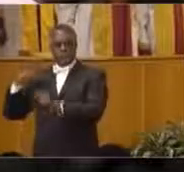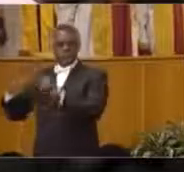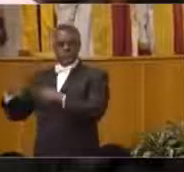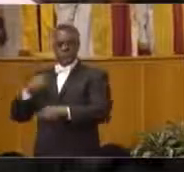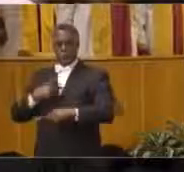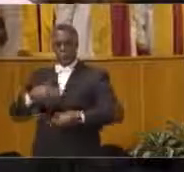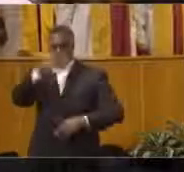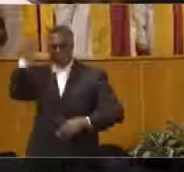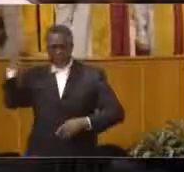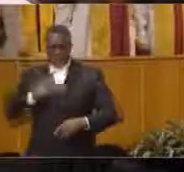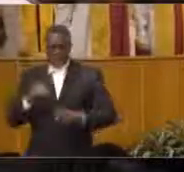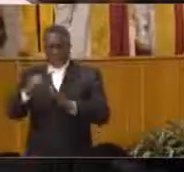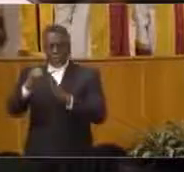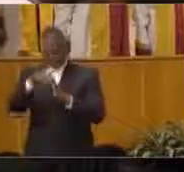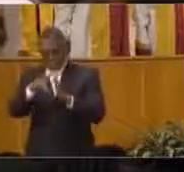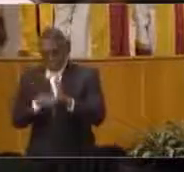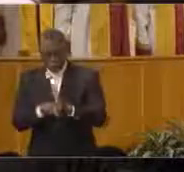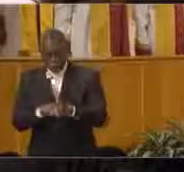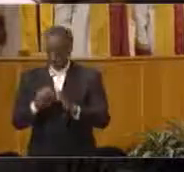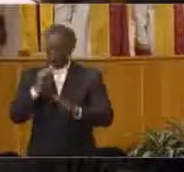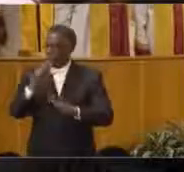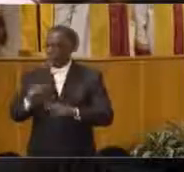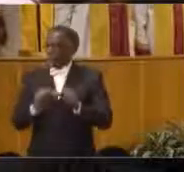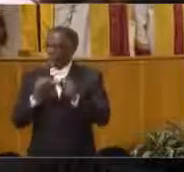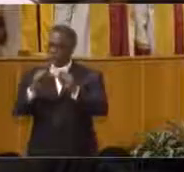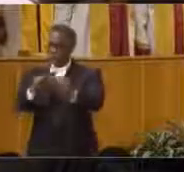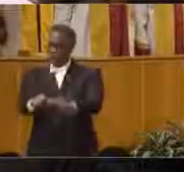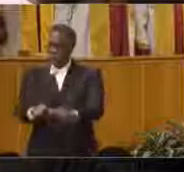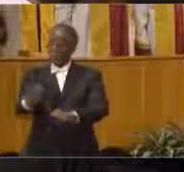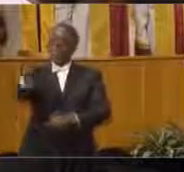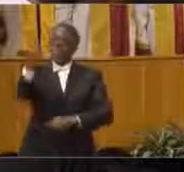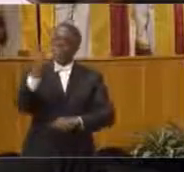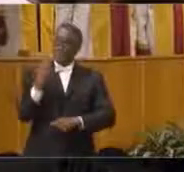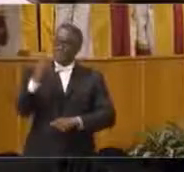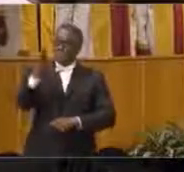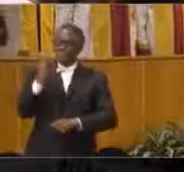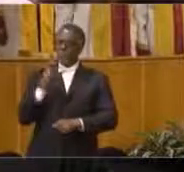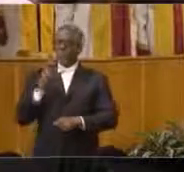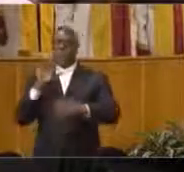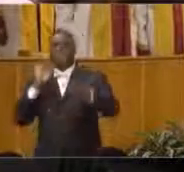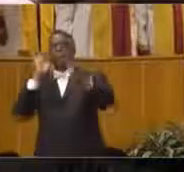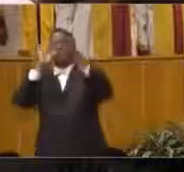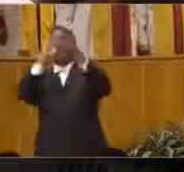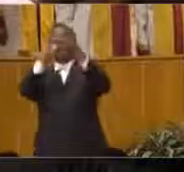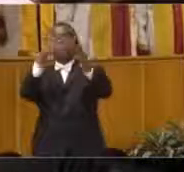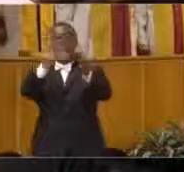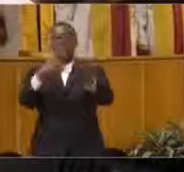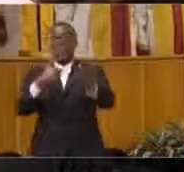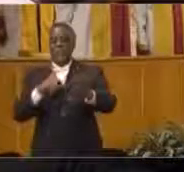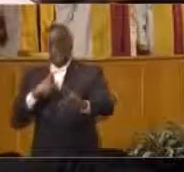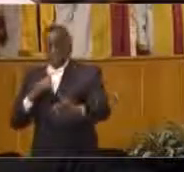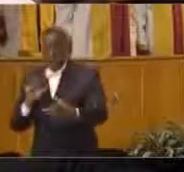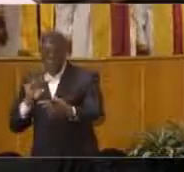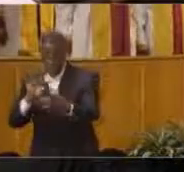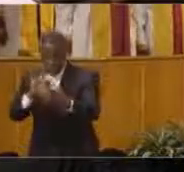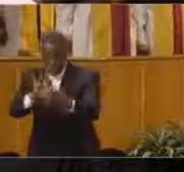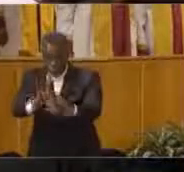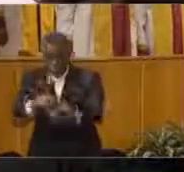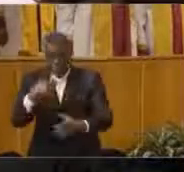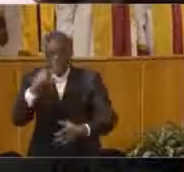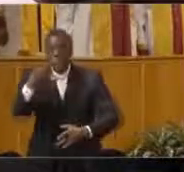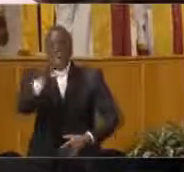my ordinances and you have not kept them. Return to me, and I will return to you, says the Lord of